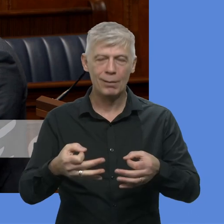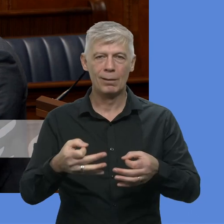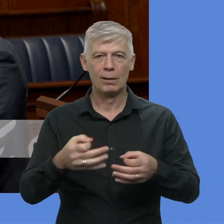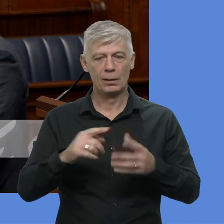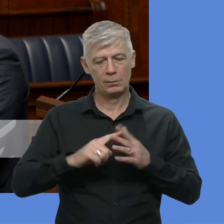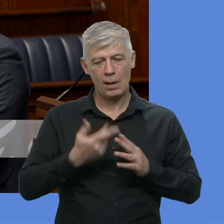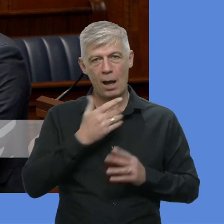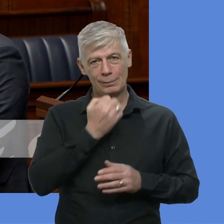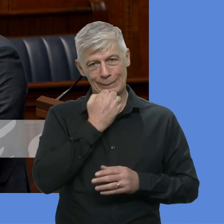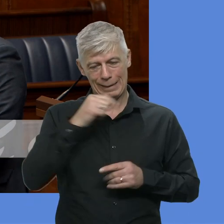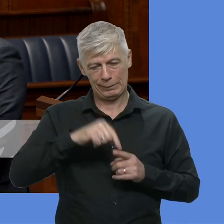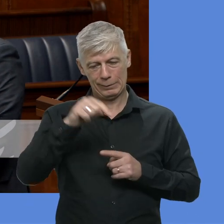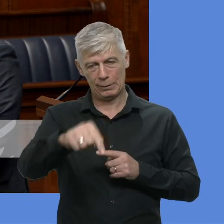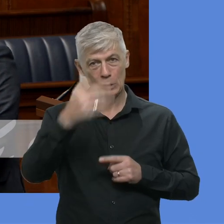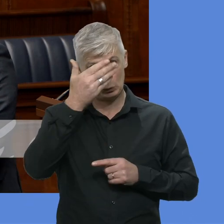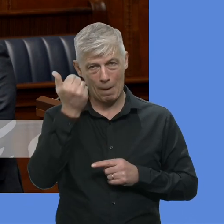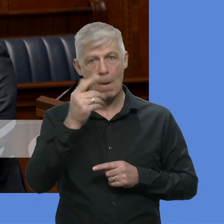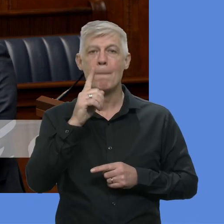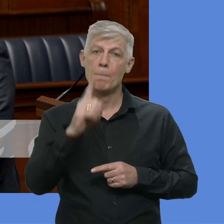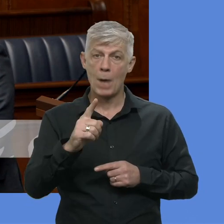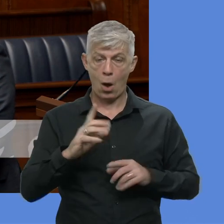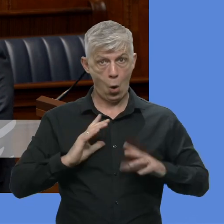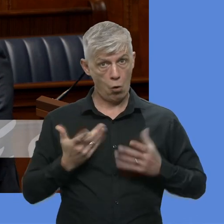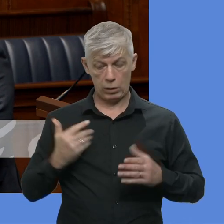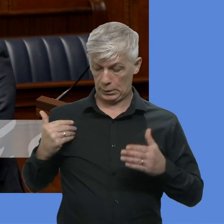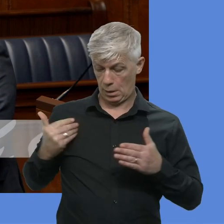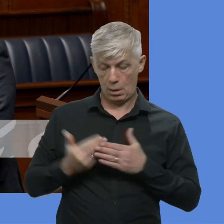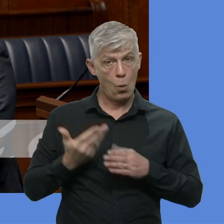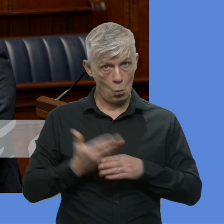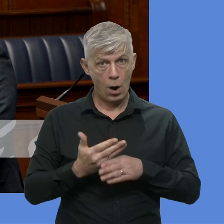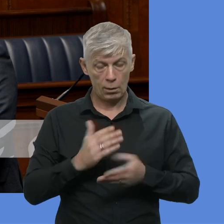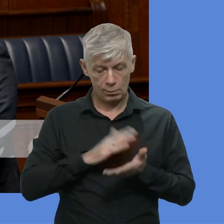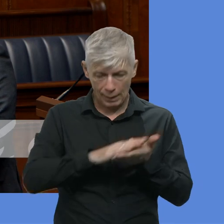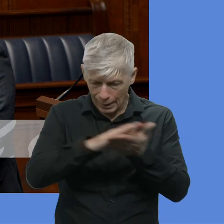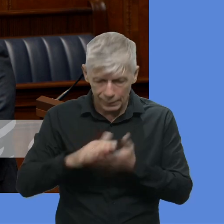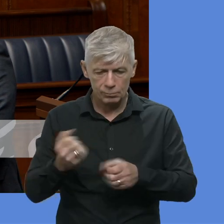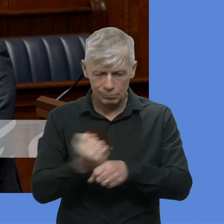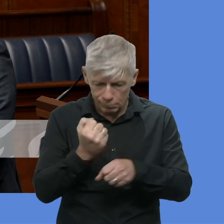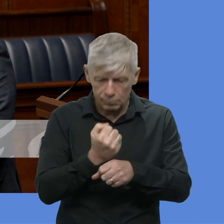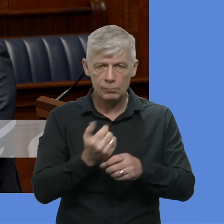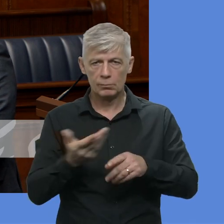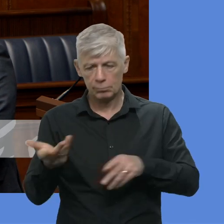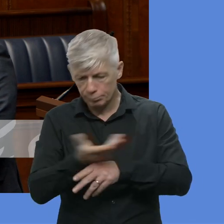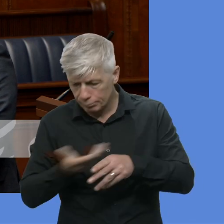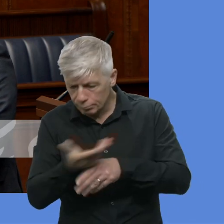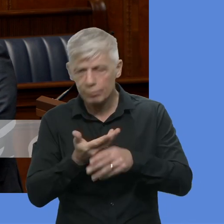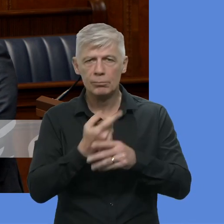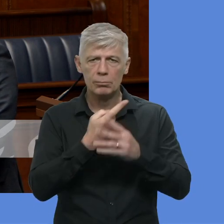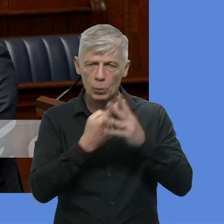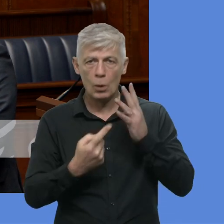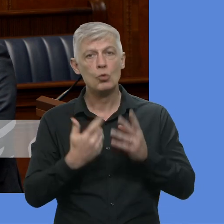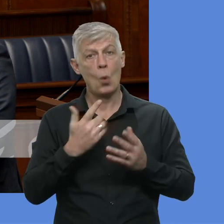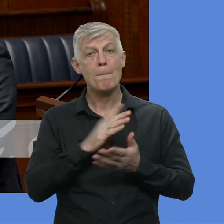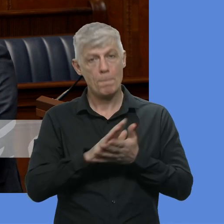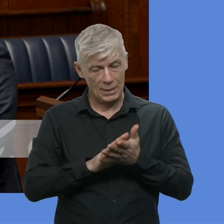this summer. However, she will be aware of the works that have taken place so far, and I can give her an assurance that this